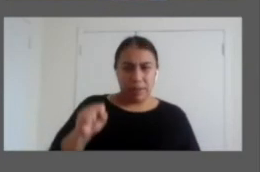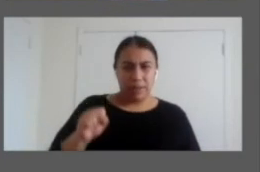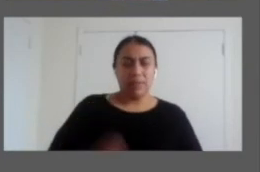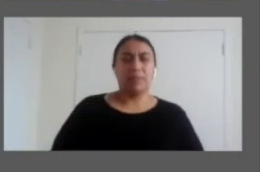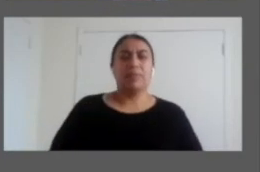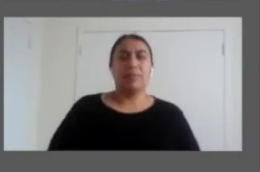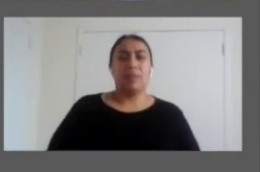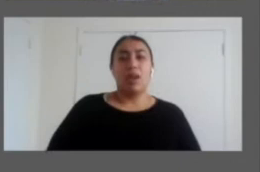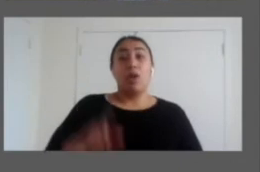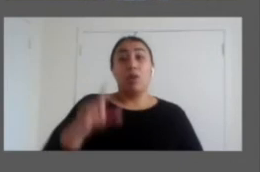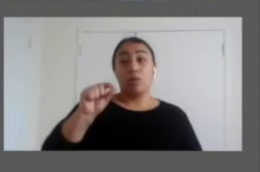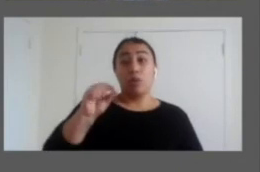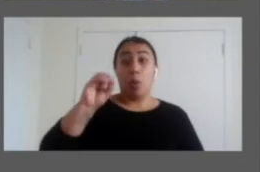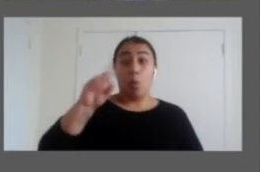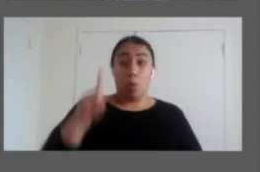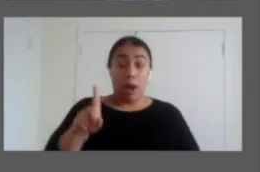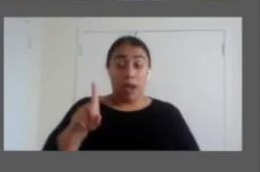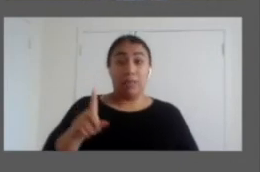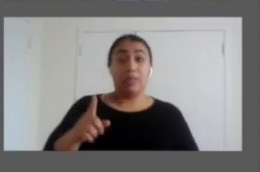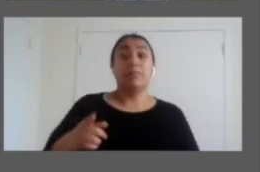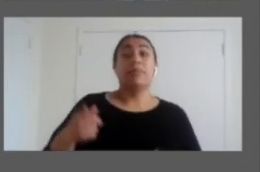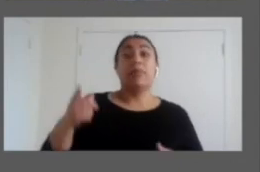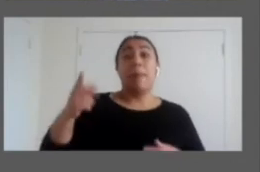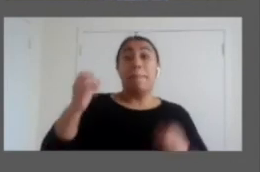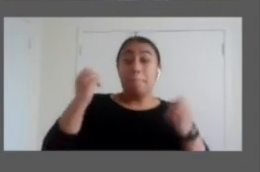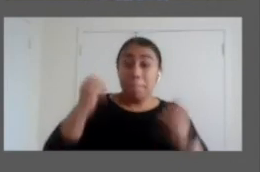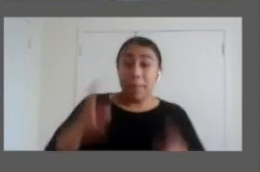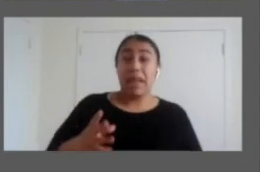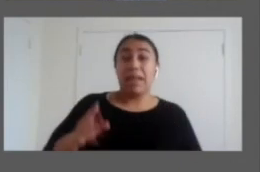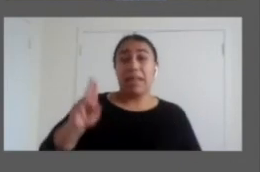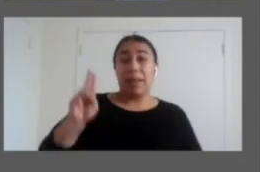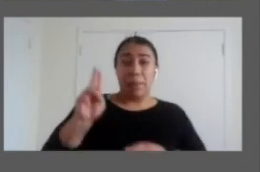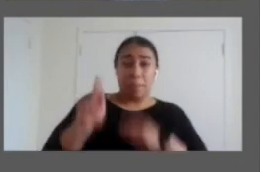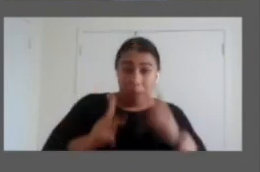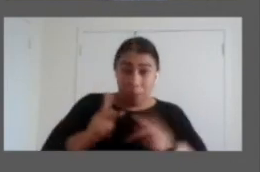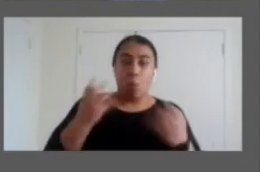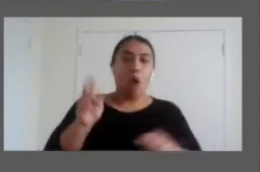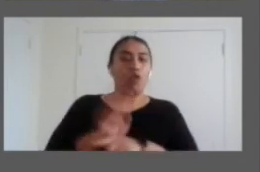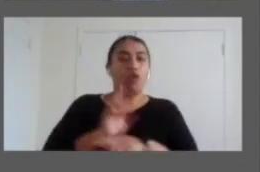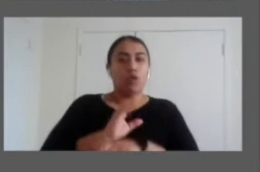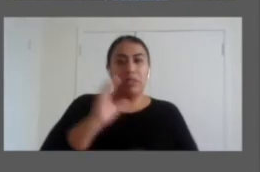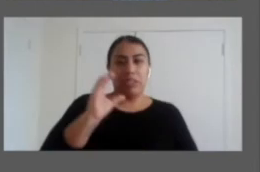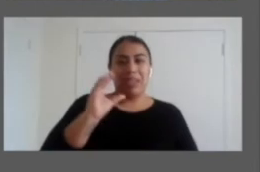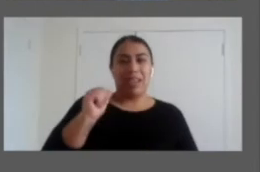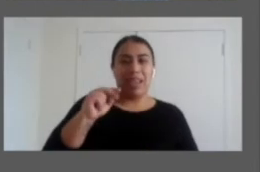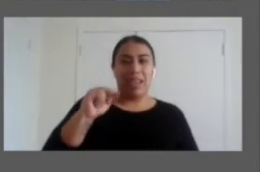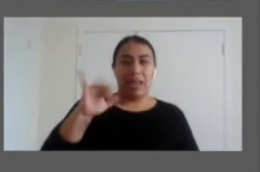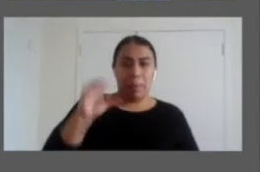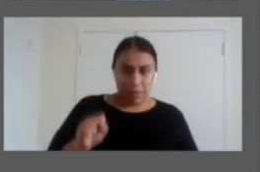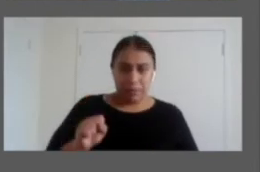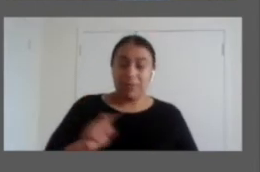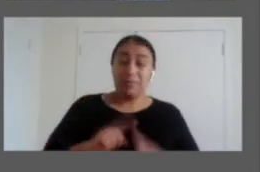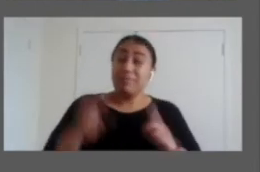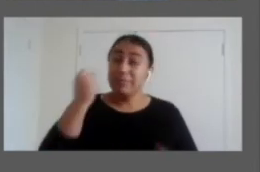people with any symptoms treated within the context of providing compassionate end-of-life care, or at least one